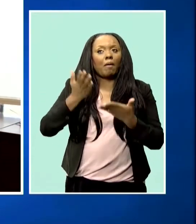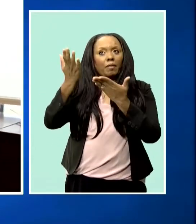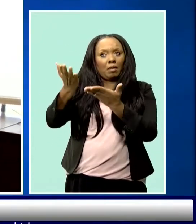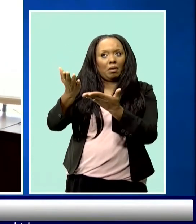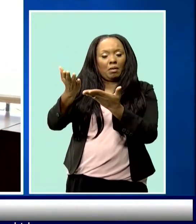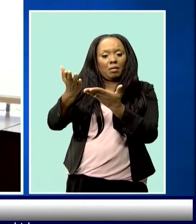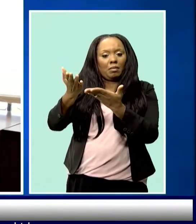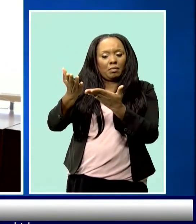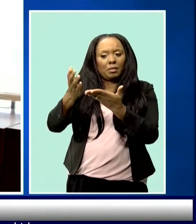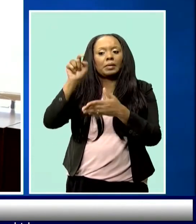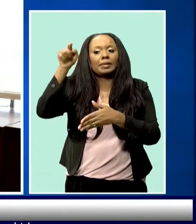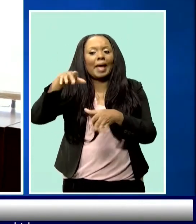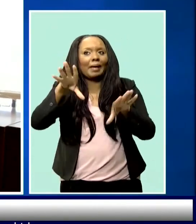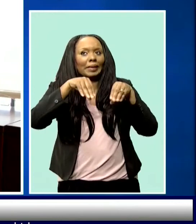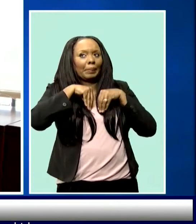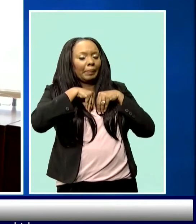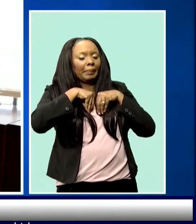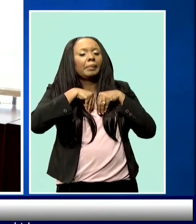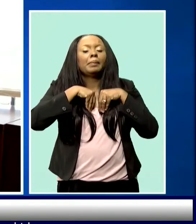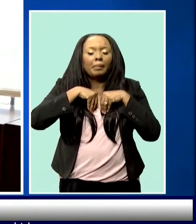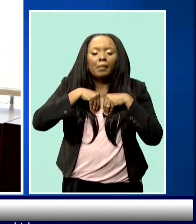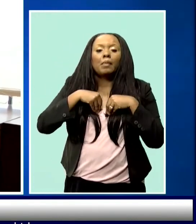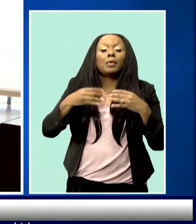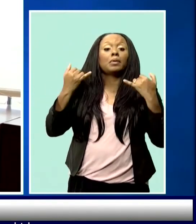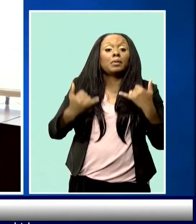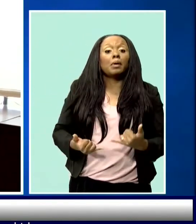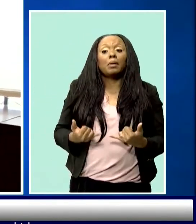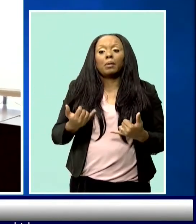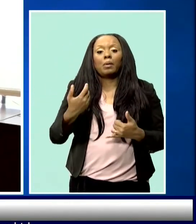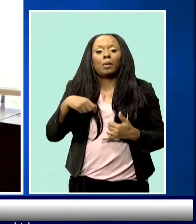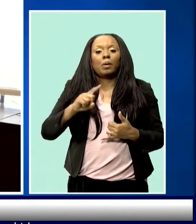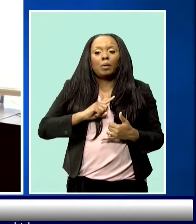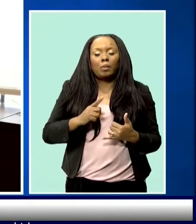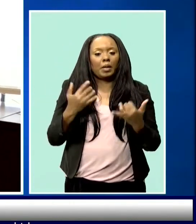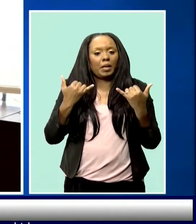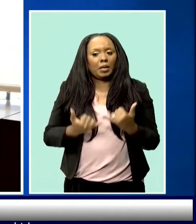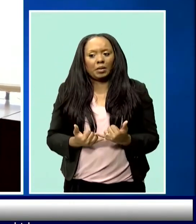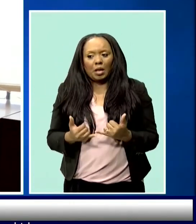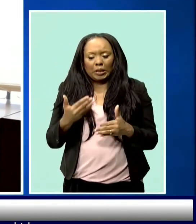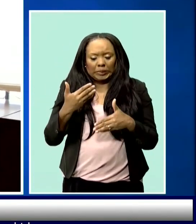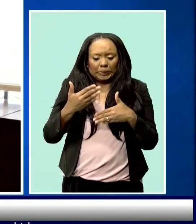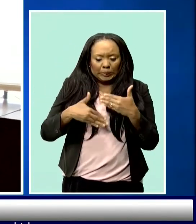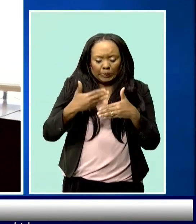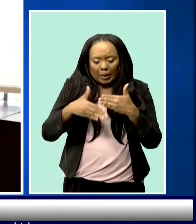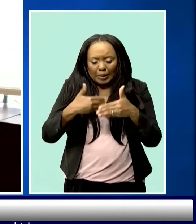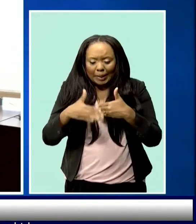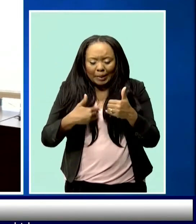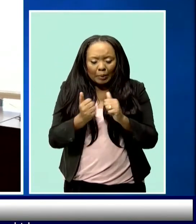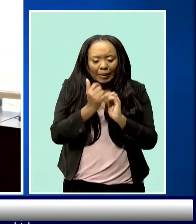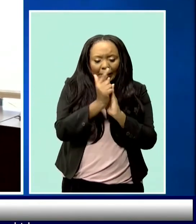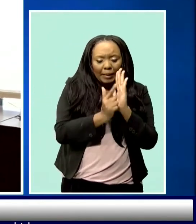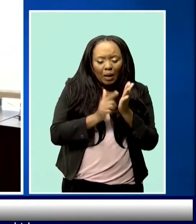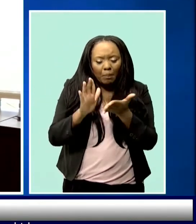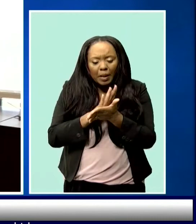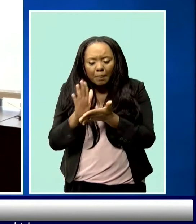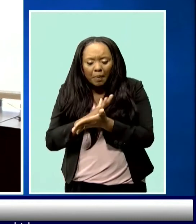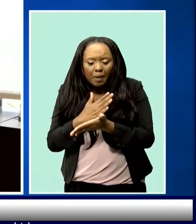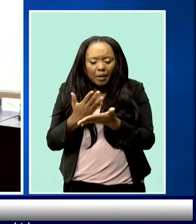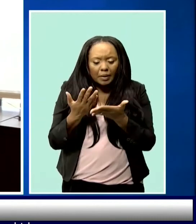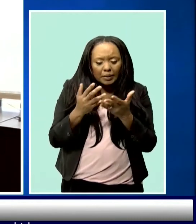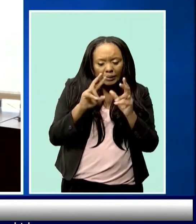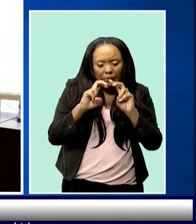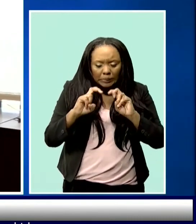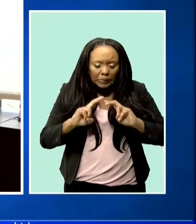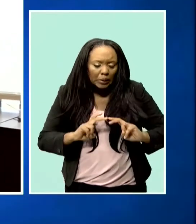So technically, we're right now in the process of going through the legal machinations of getting all the paperwork done, making sure